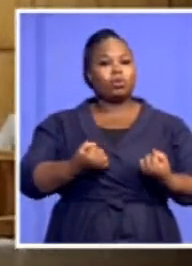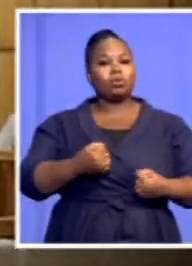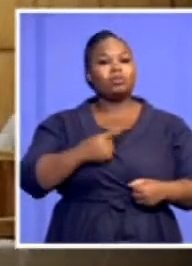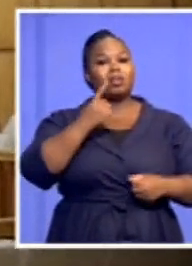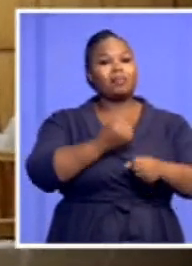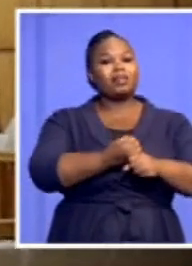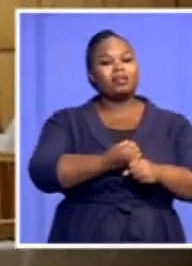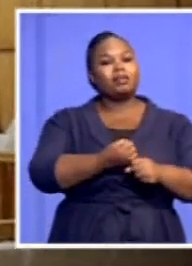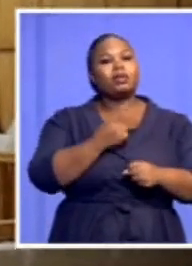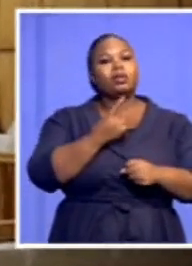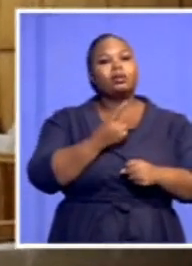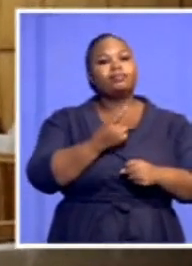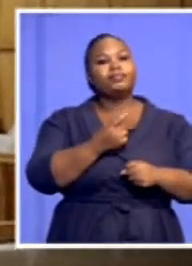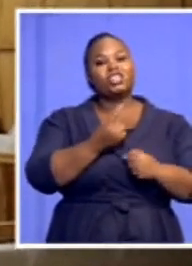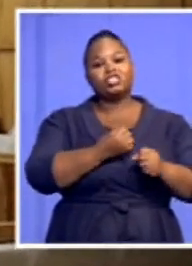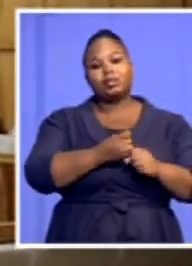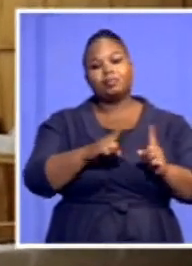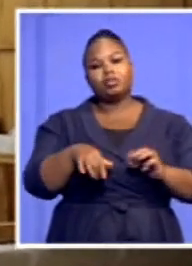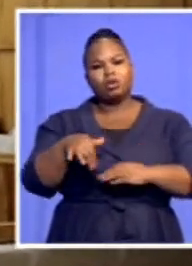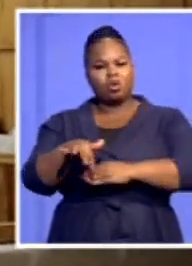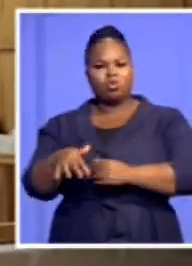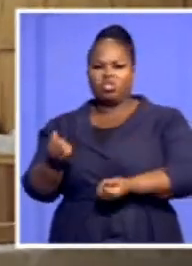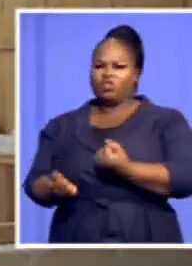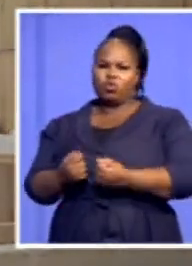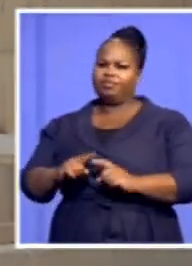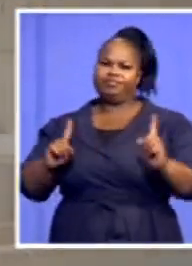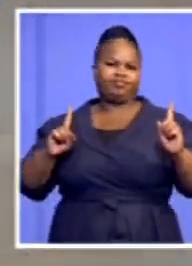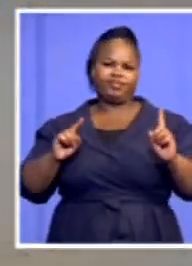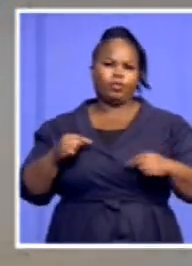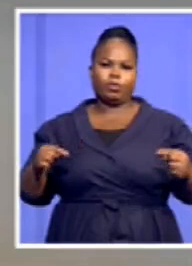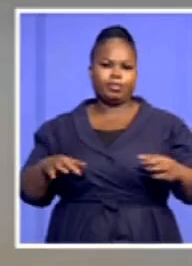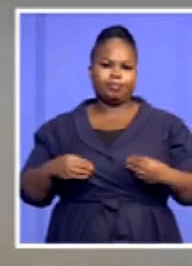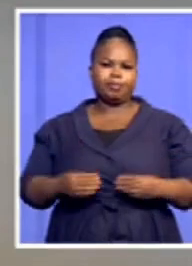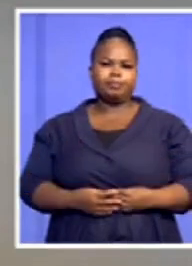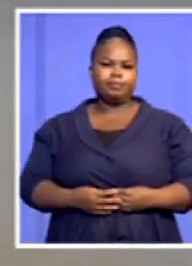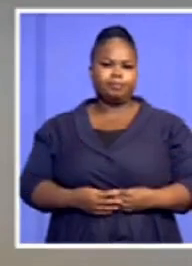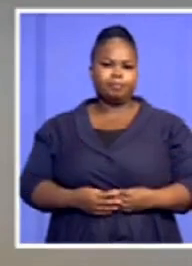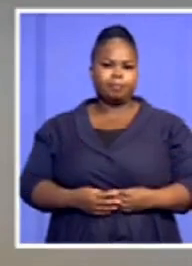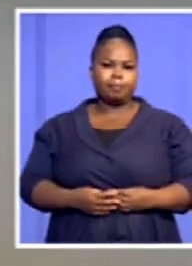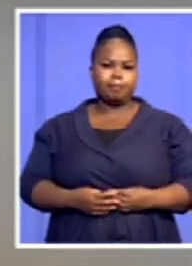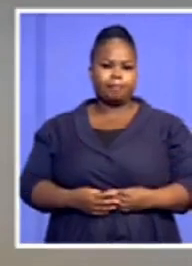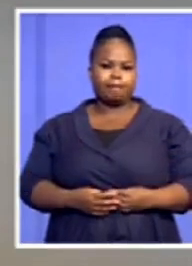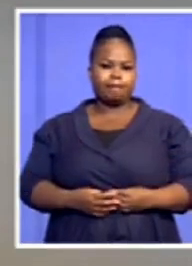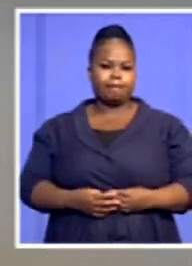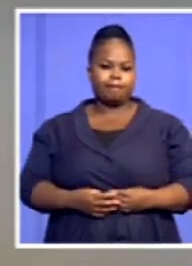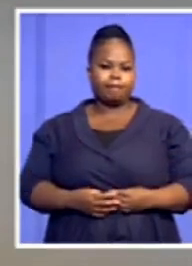out-of-court settlement between the parties cannot be ruled out in the months ahead. Sherwin Bryce-Pease, SABC News, New York.